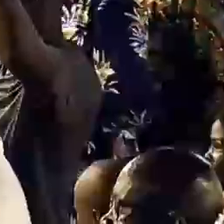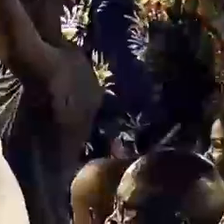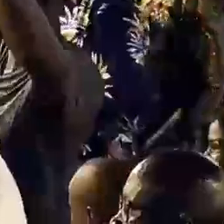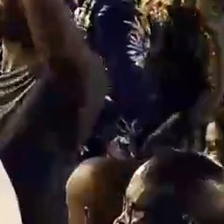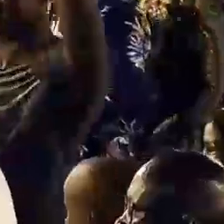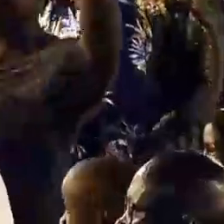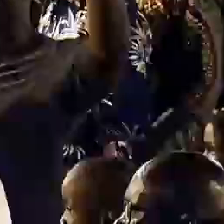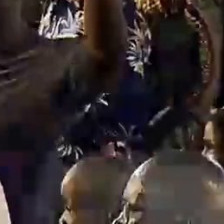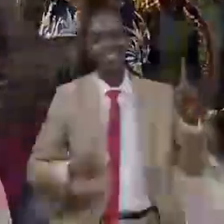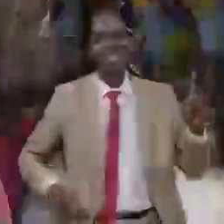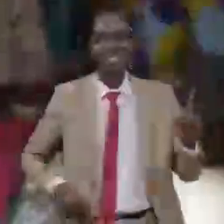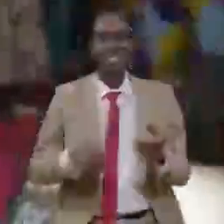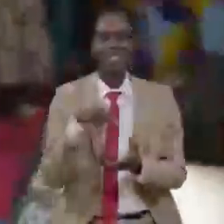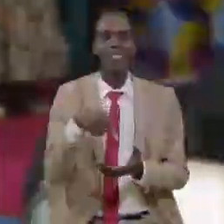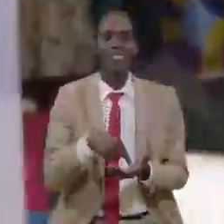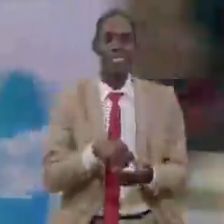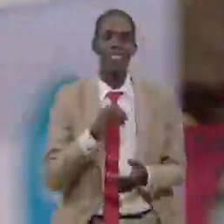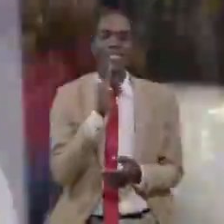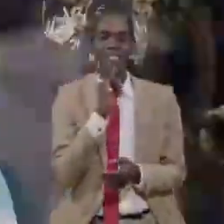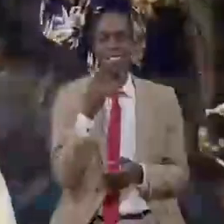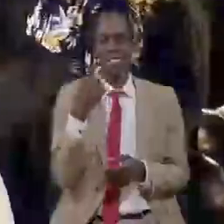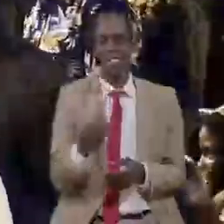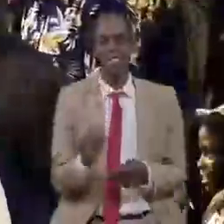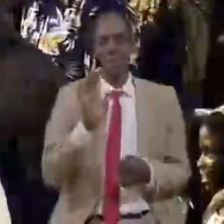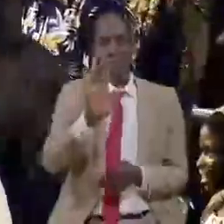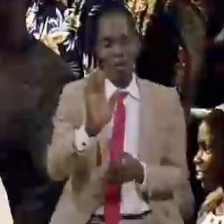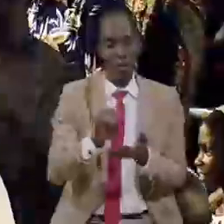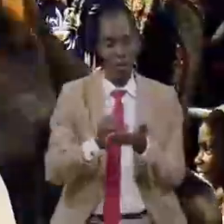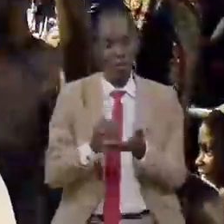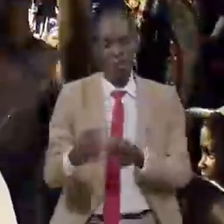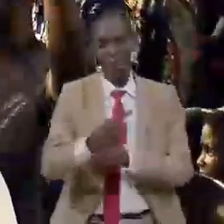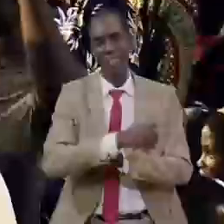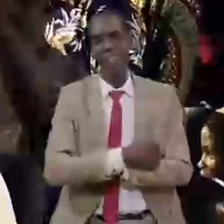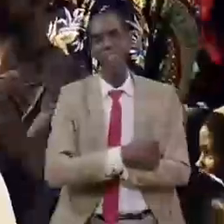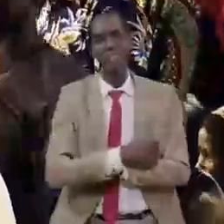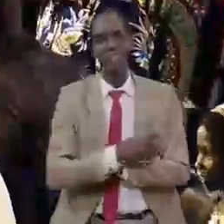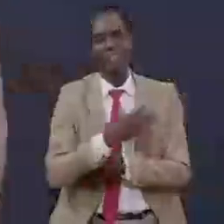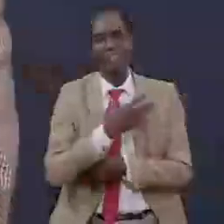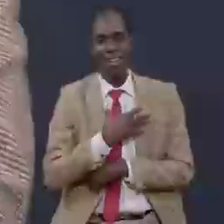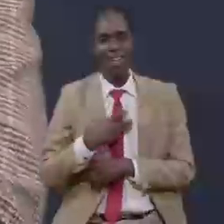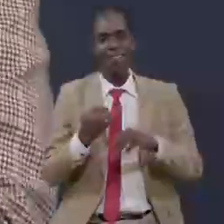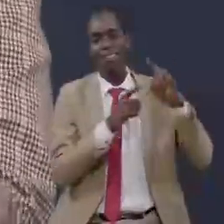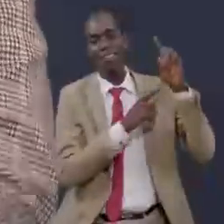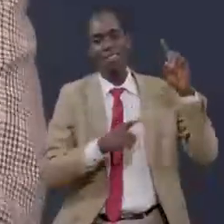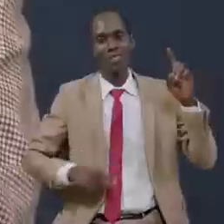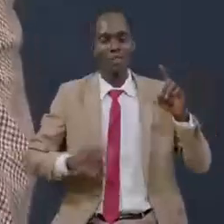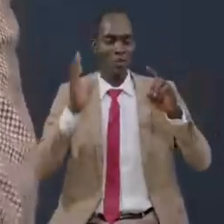This is your day. And the Lord will grant redemption